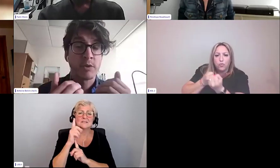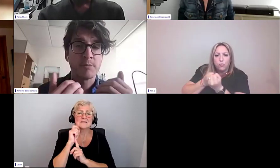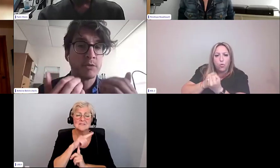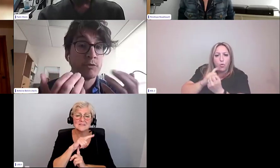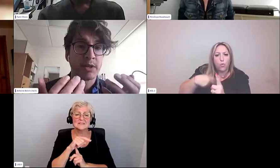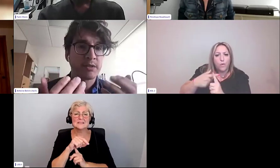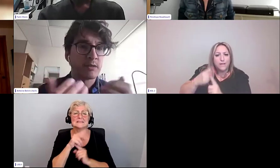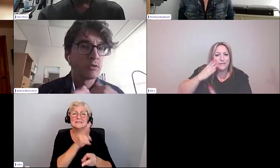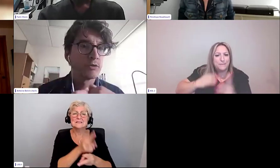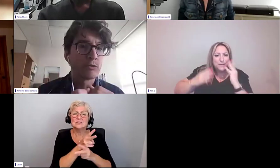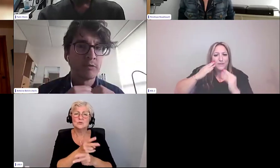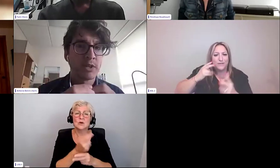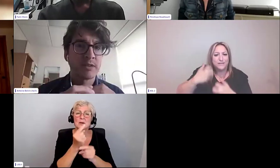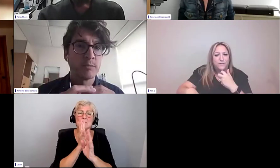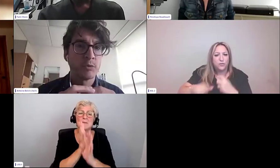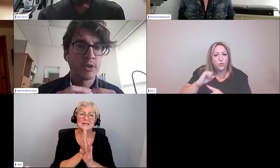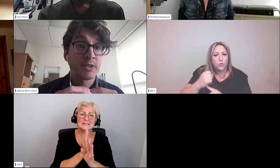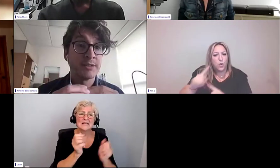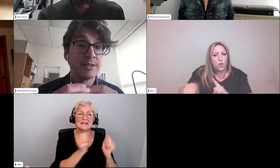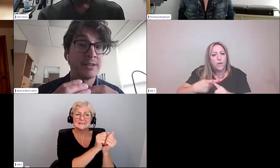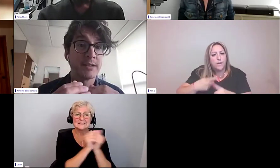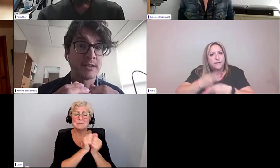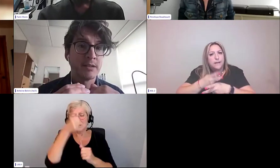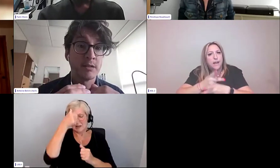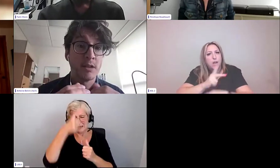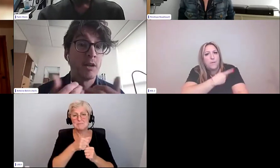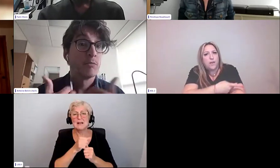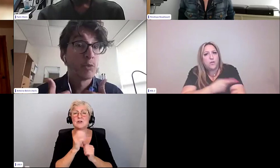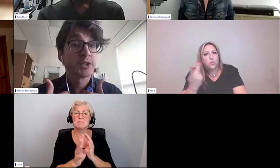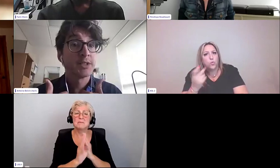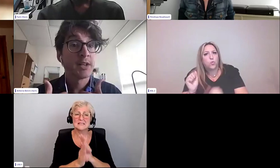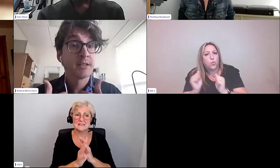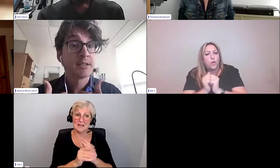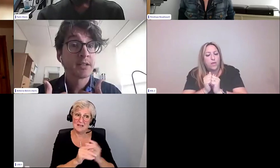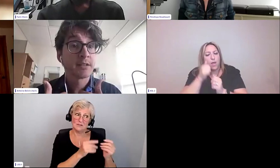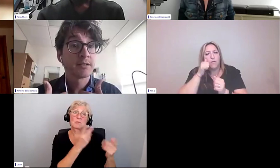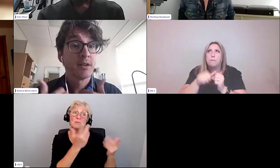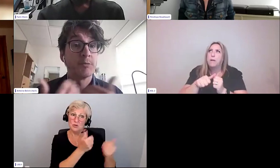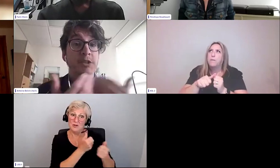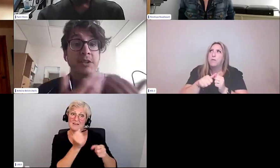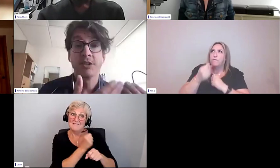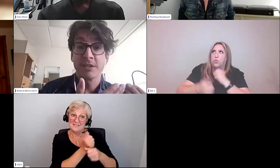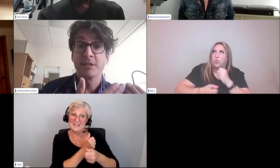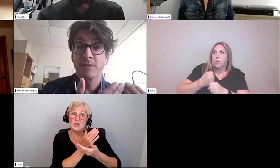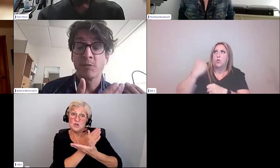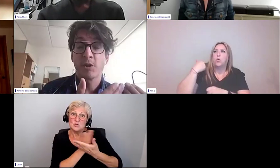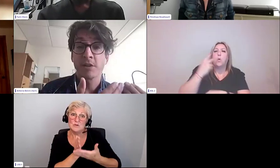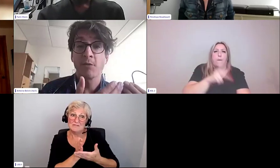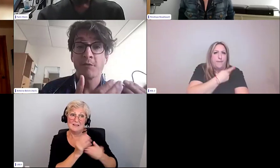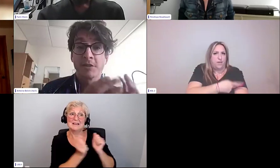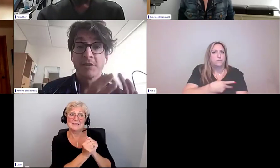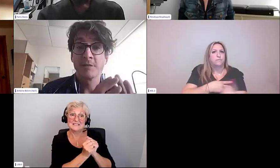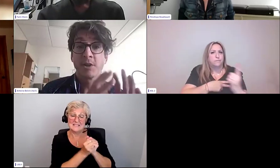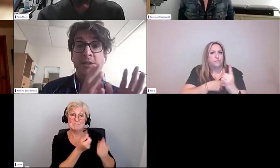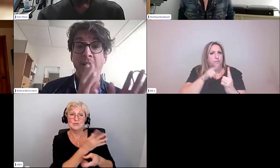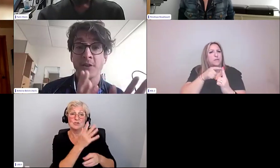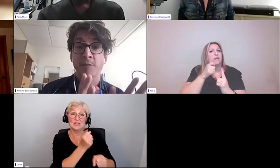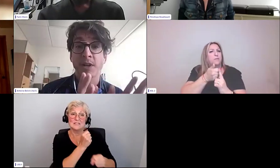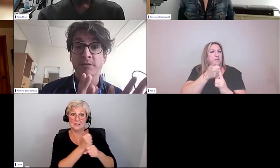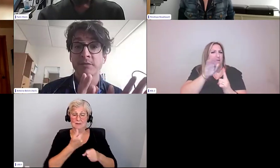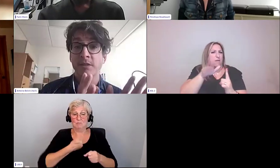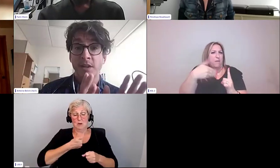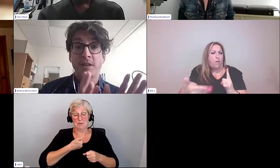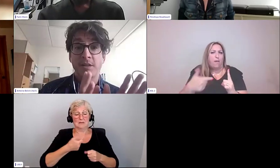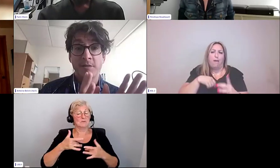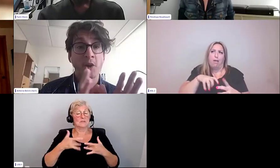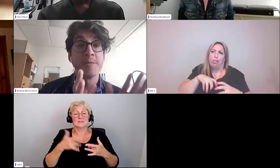difficult situations. Let's say when we're taking care of a patient together. I remember a few years ago, a patient who passed away. I was in